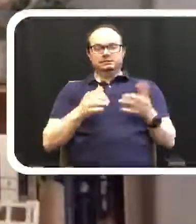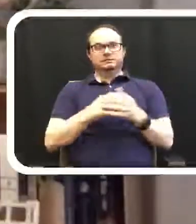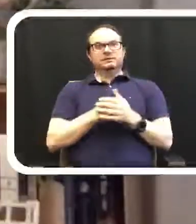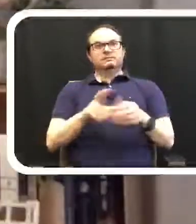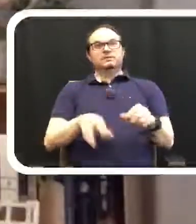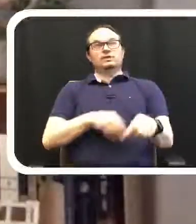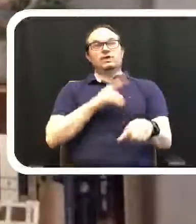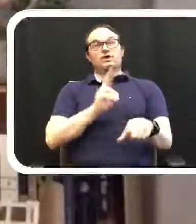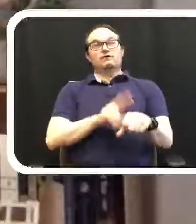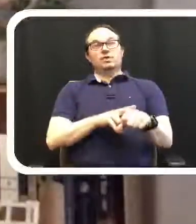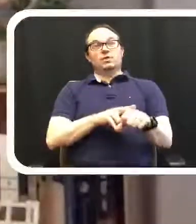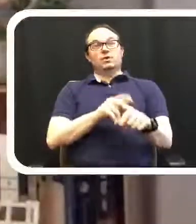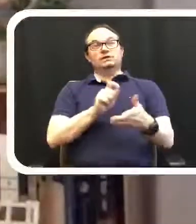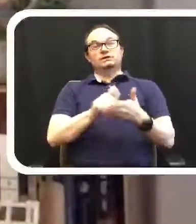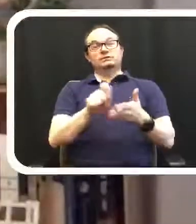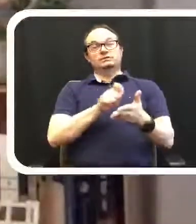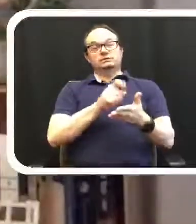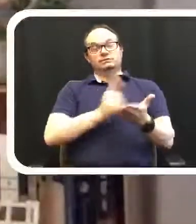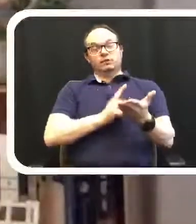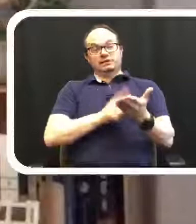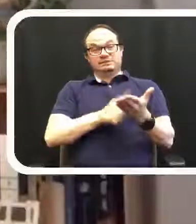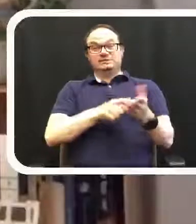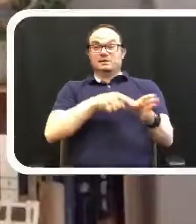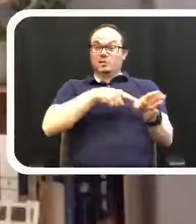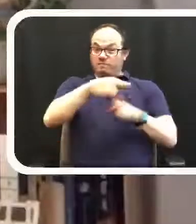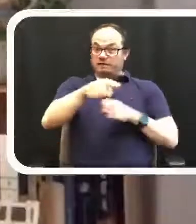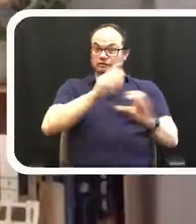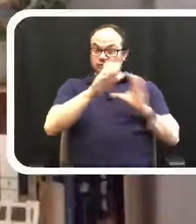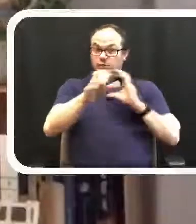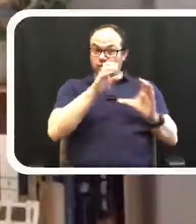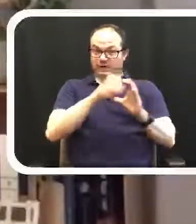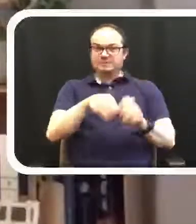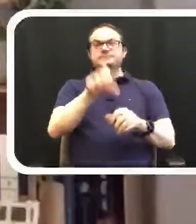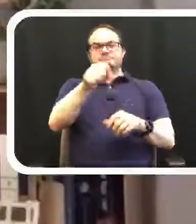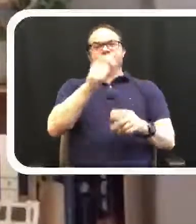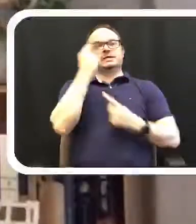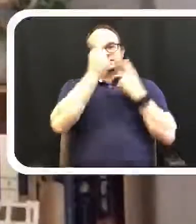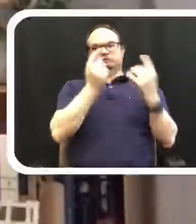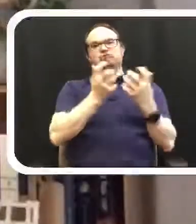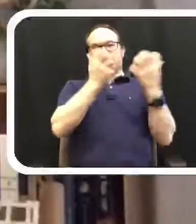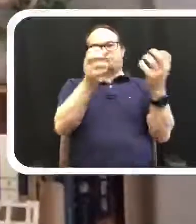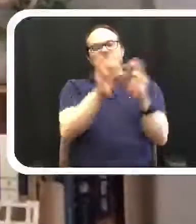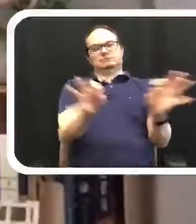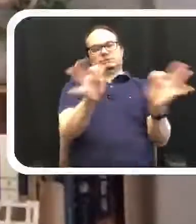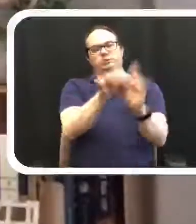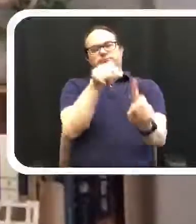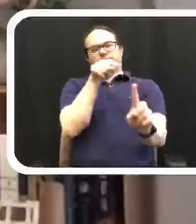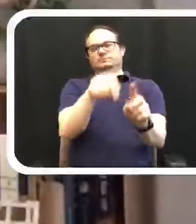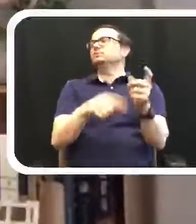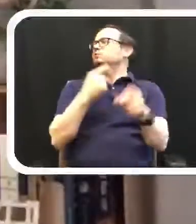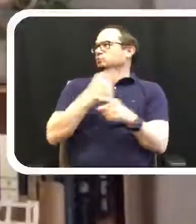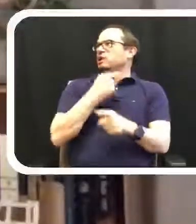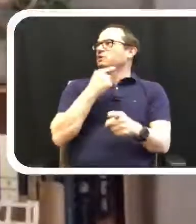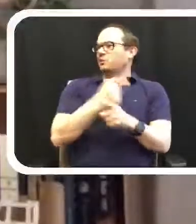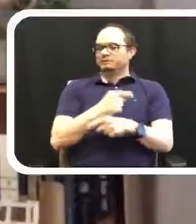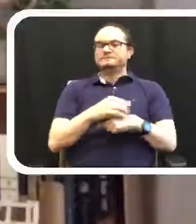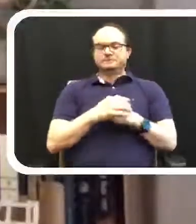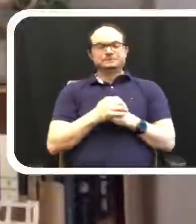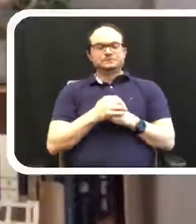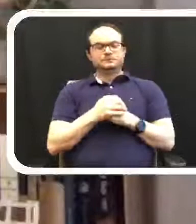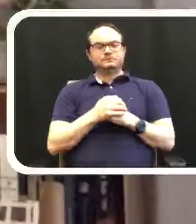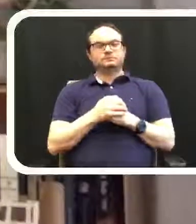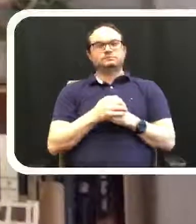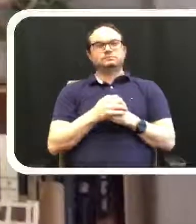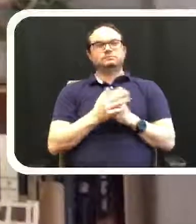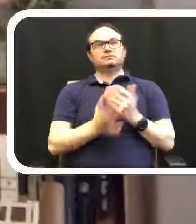course, if we're talking about professional communication, you absolutely should be thinking about who you're writing to. Right. And